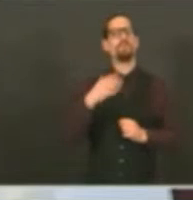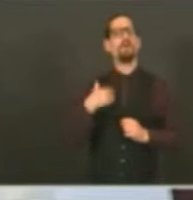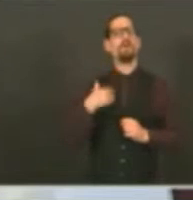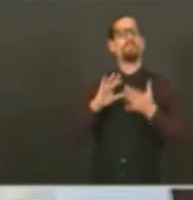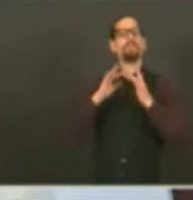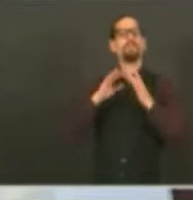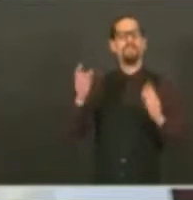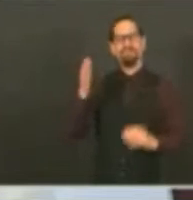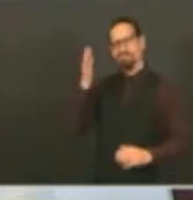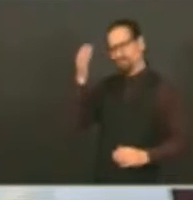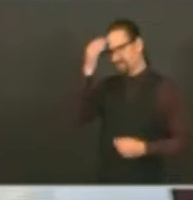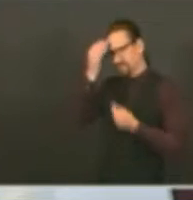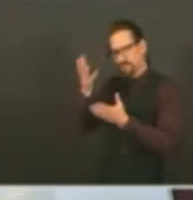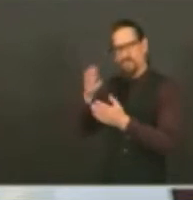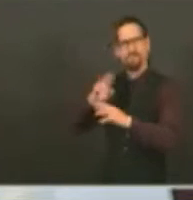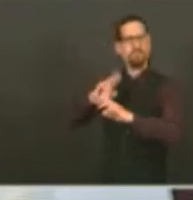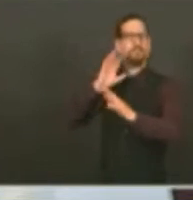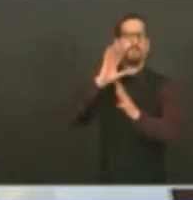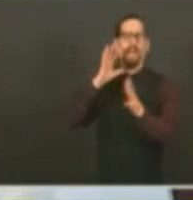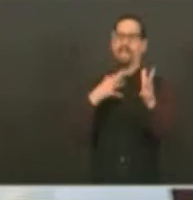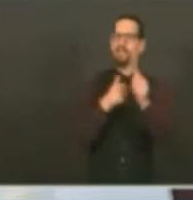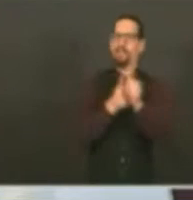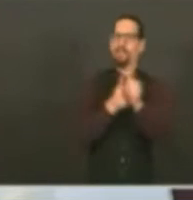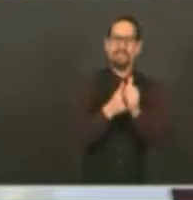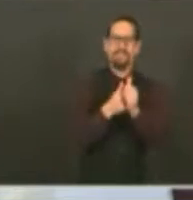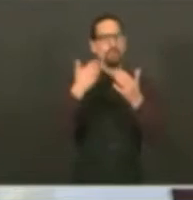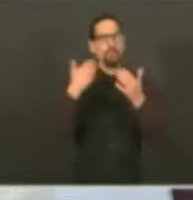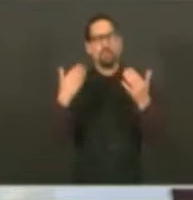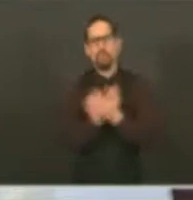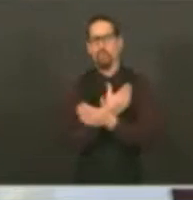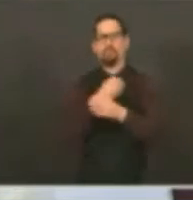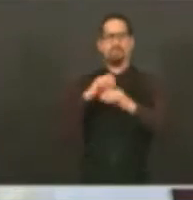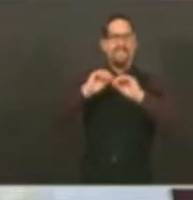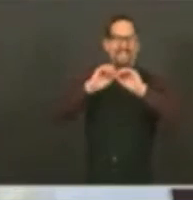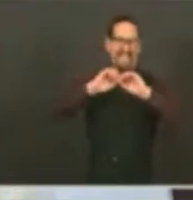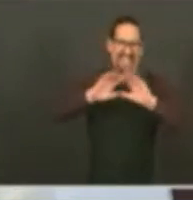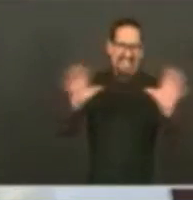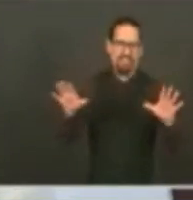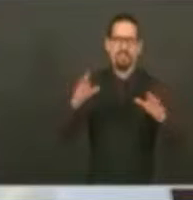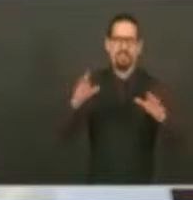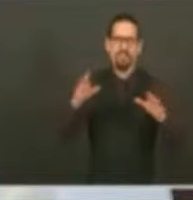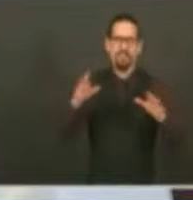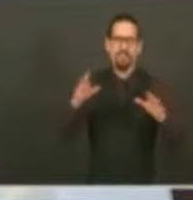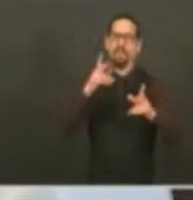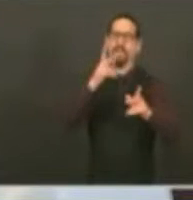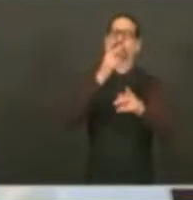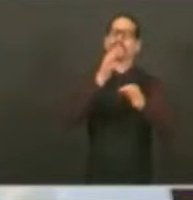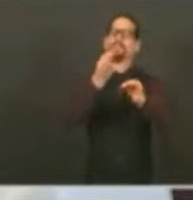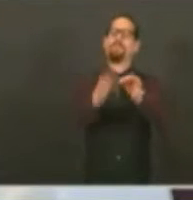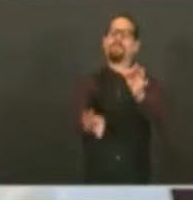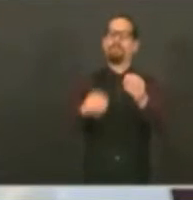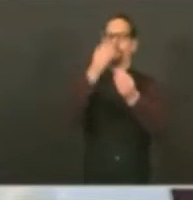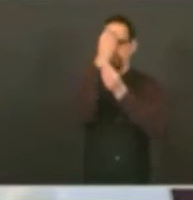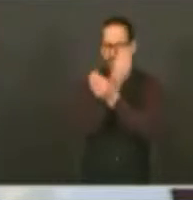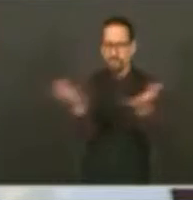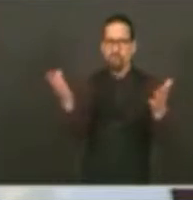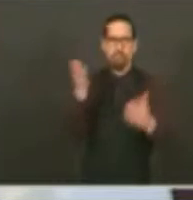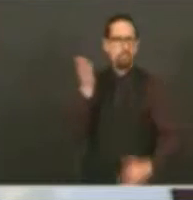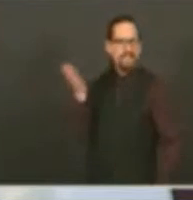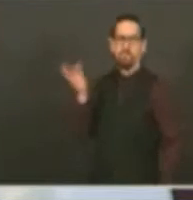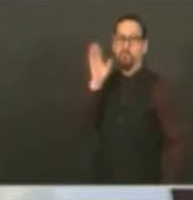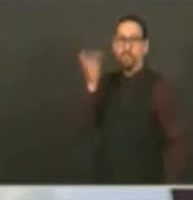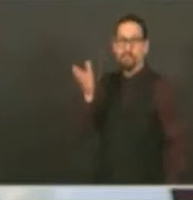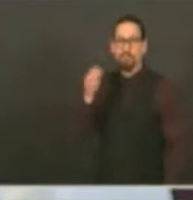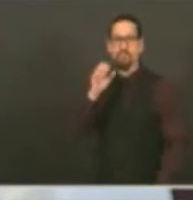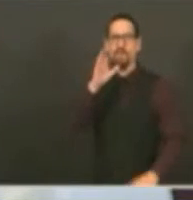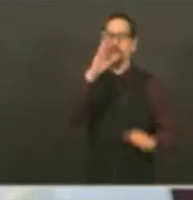want to continually make this information clear, simple, and available to you. They can be complex, and so